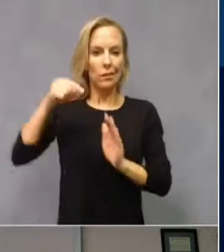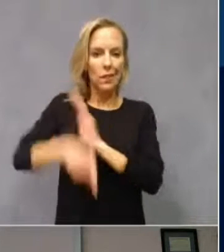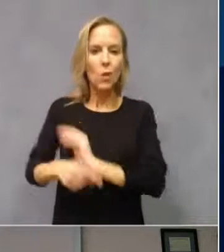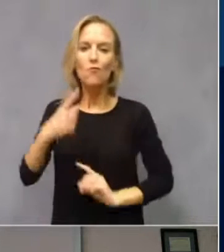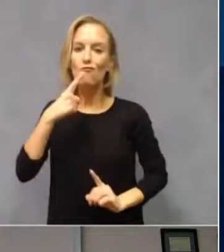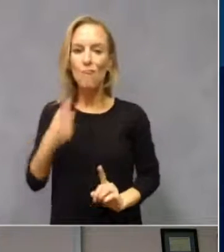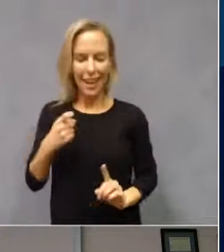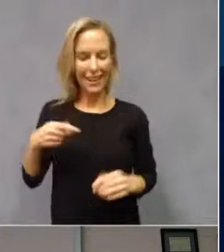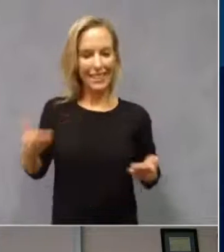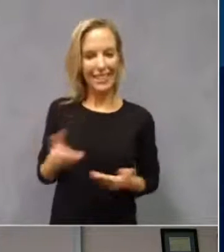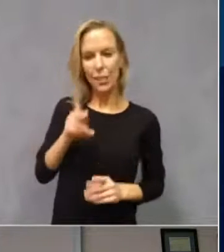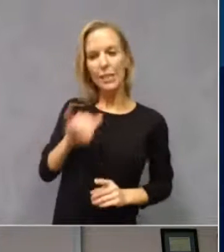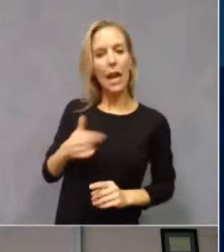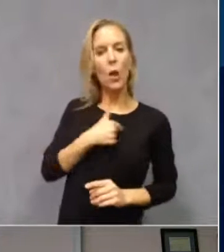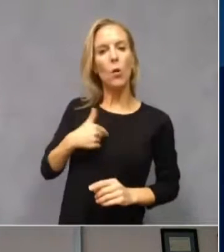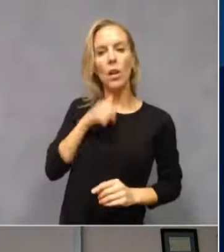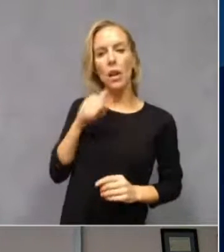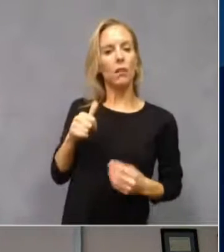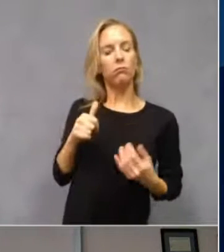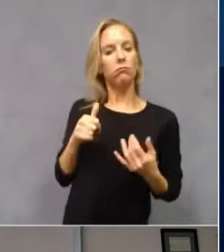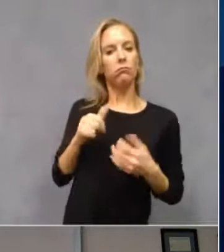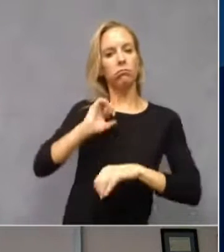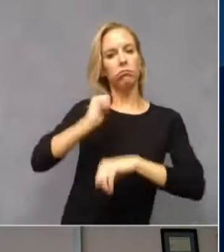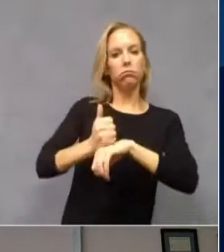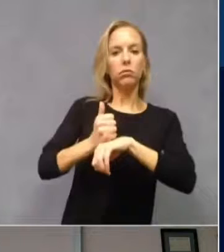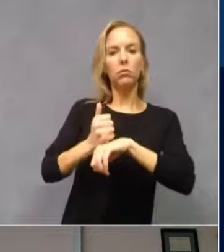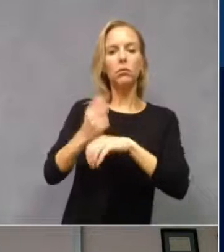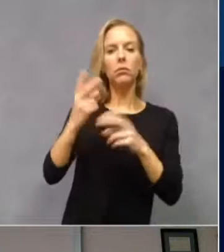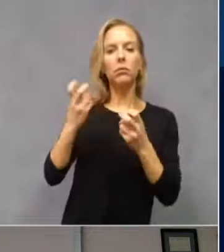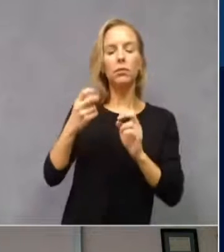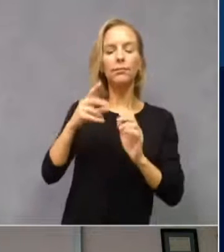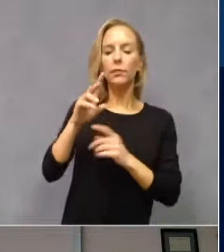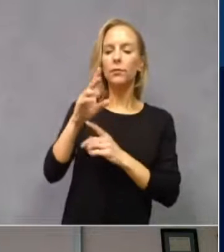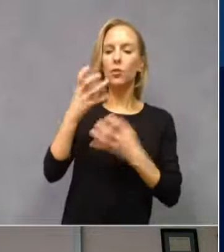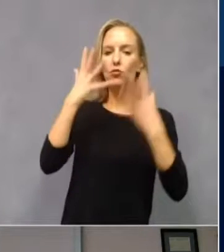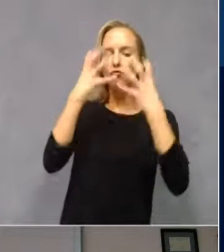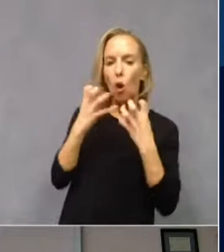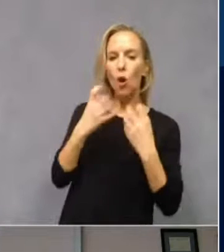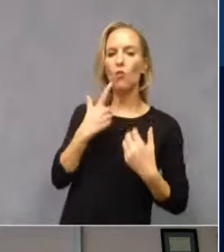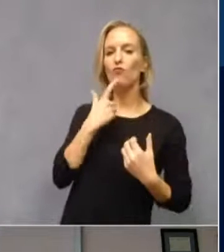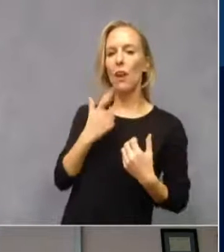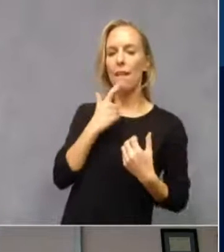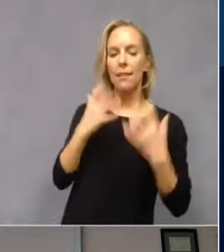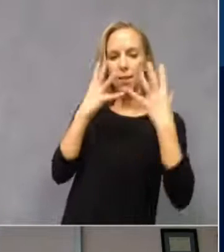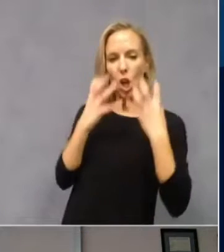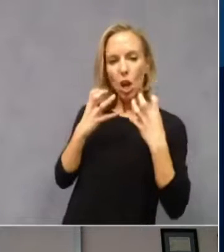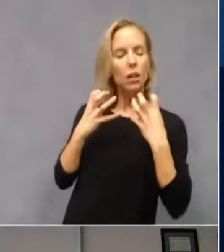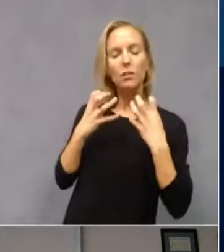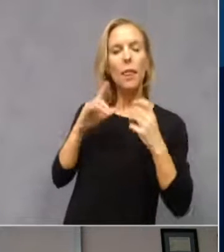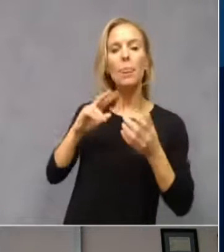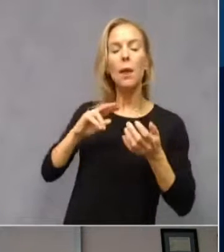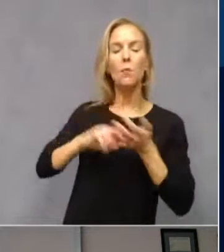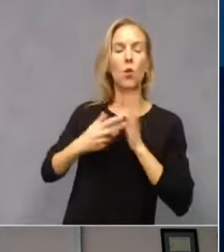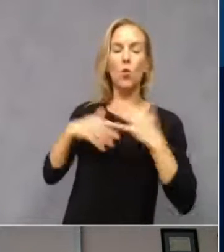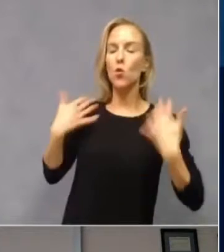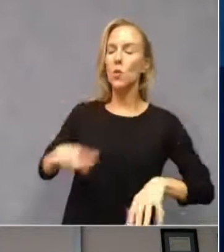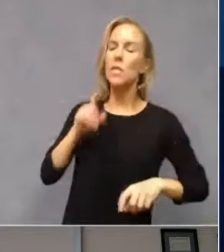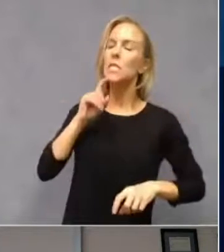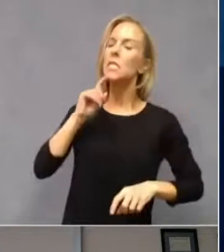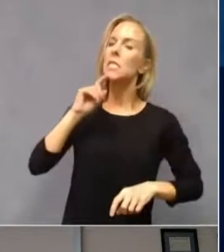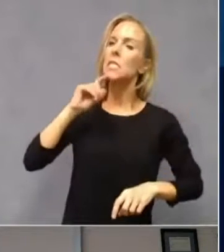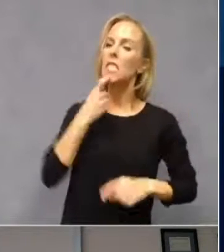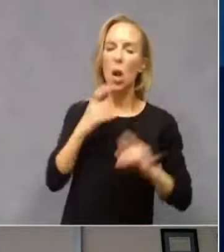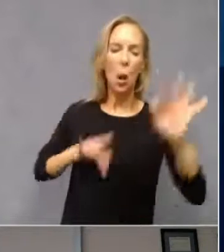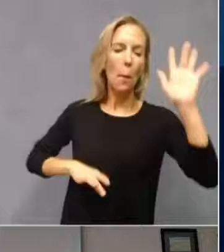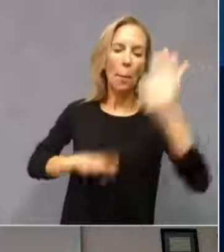in Kentucky. The darker reds are serious crisis areas where cases are really off the chart. If we can go to the